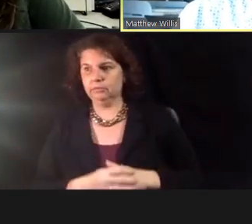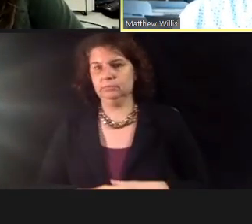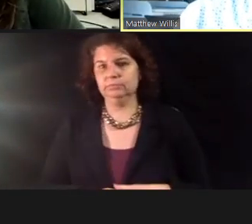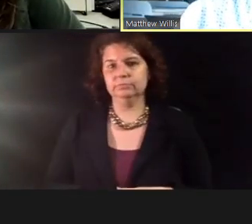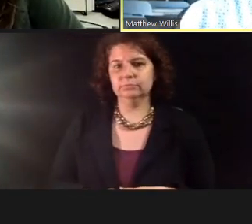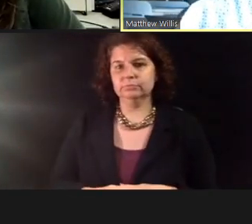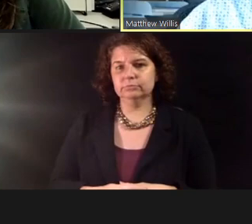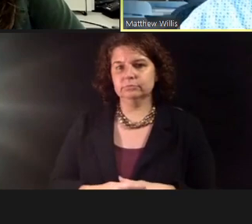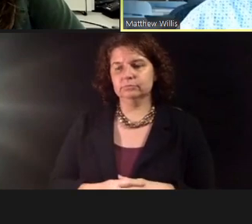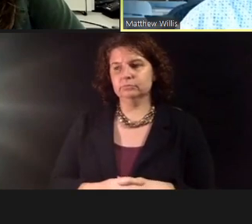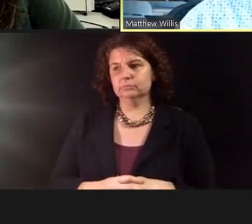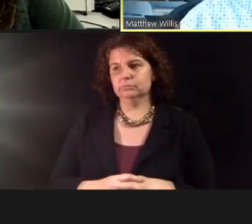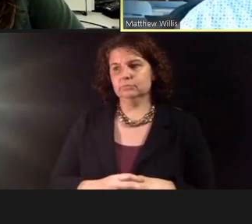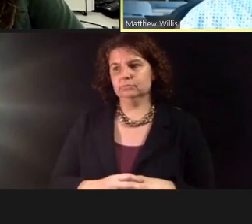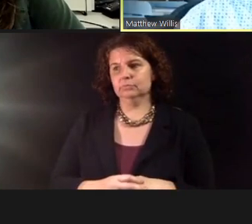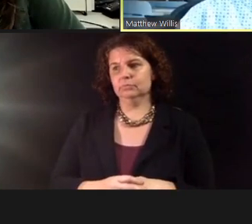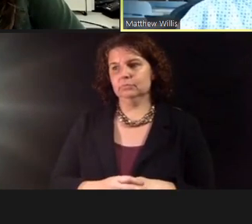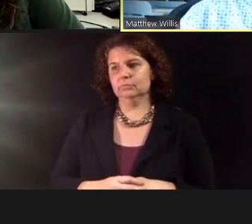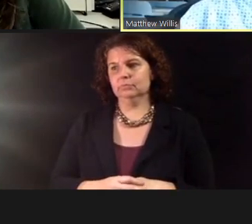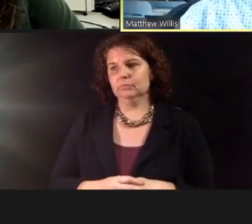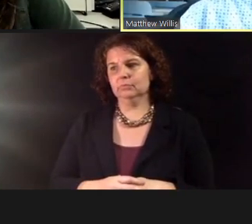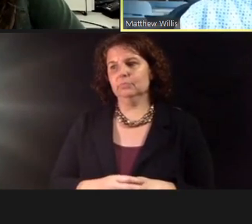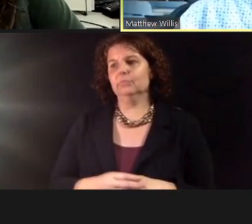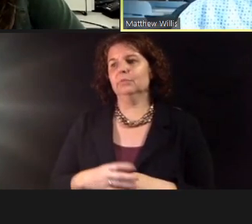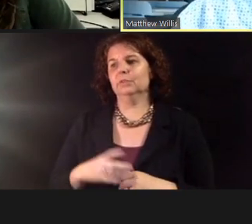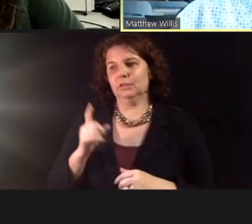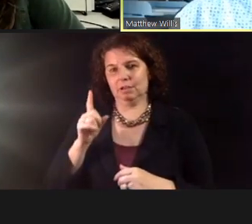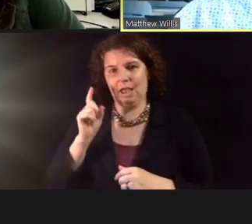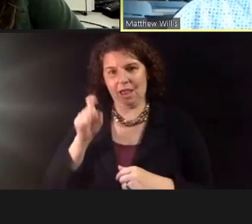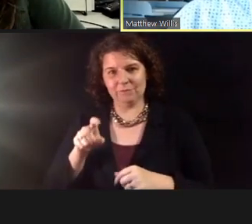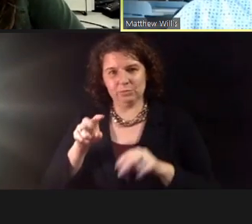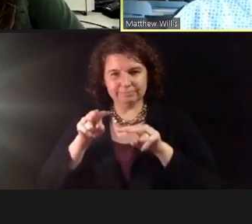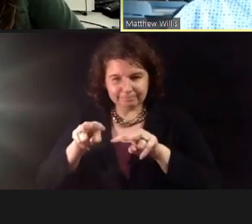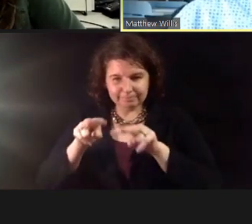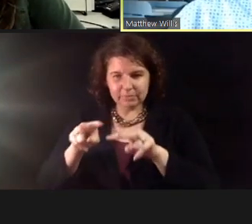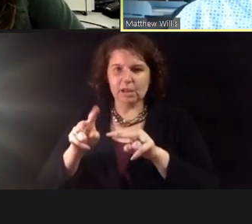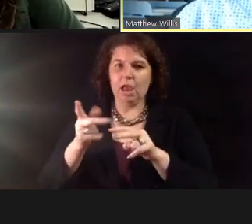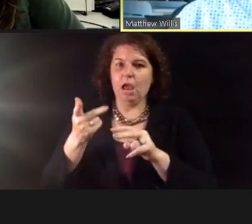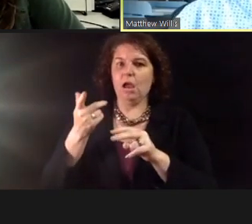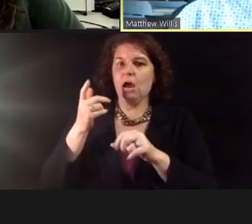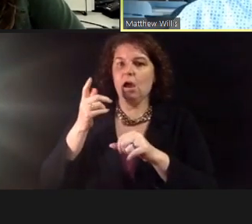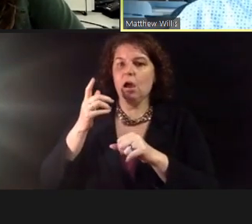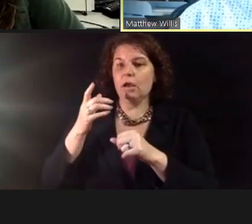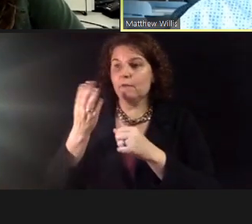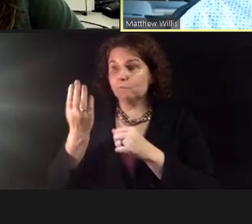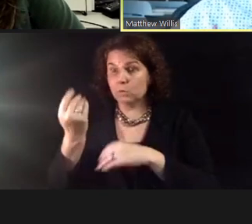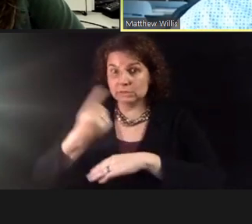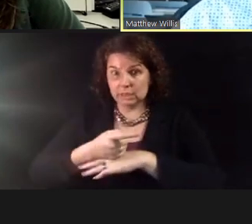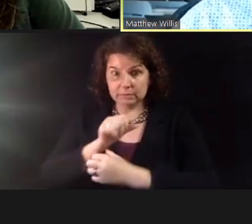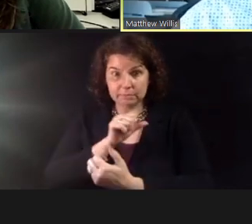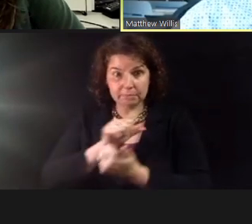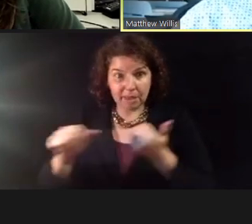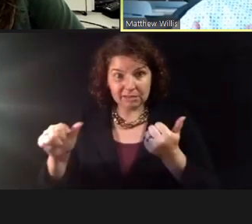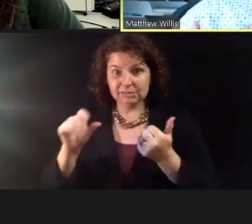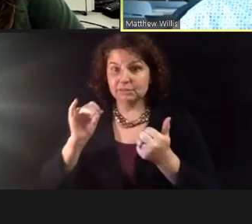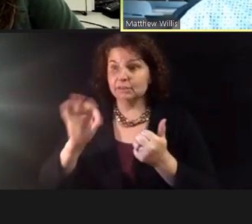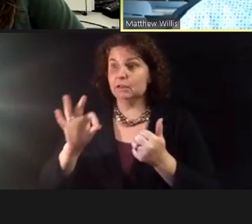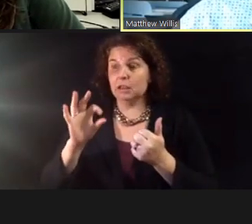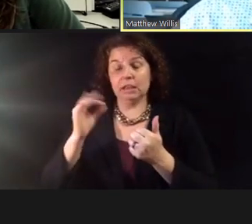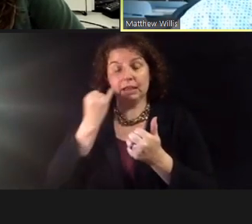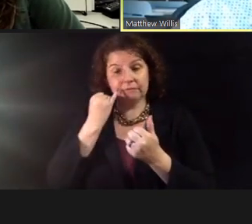non-infectious after about 14 days. And so maybe a better term than recovered. I mean, recovered is the sort of